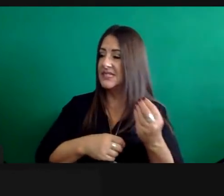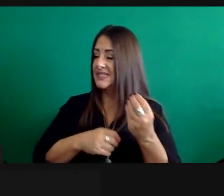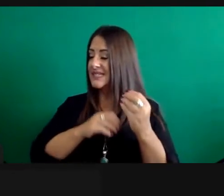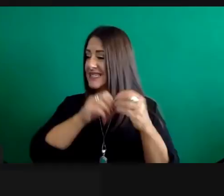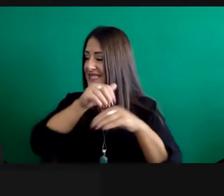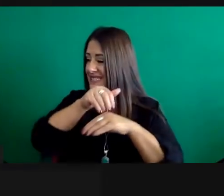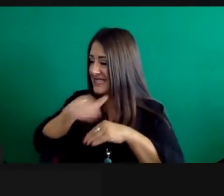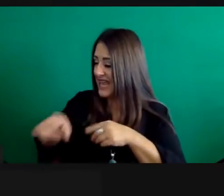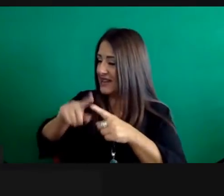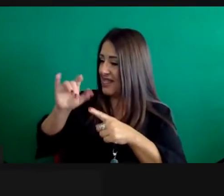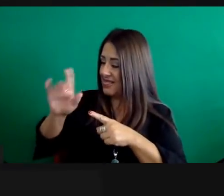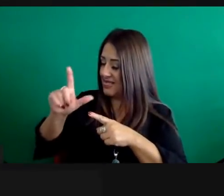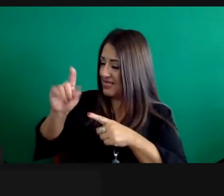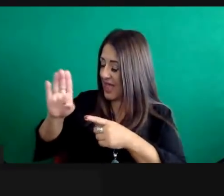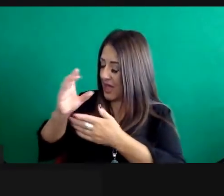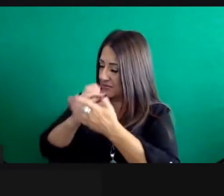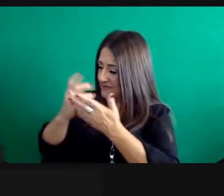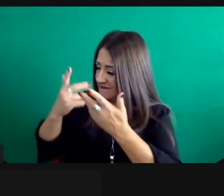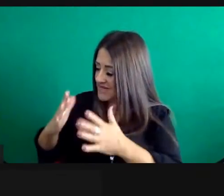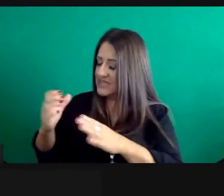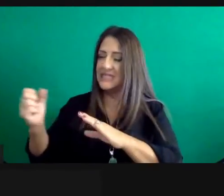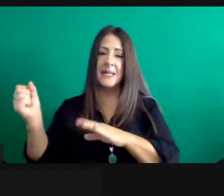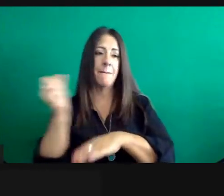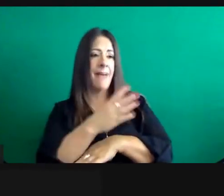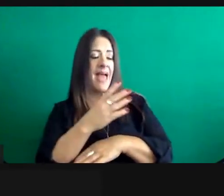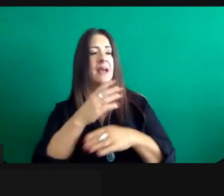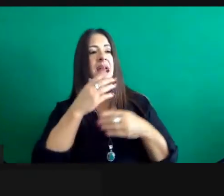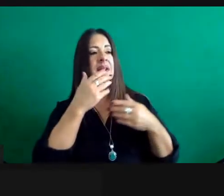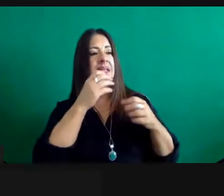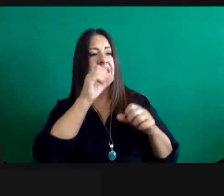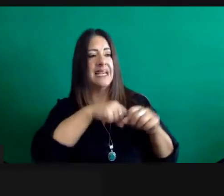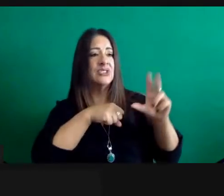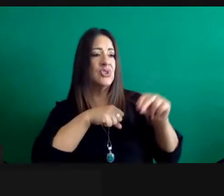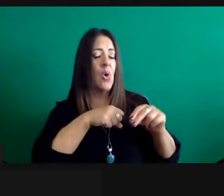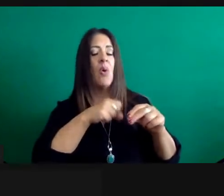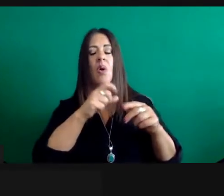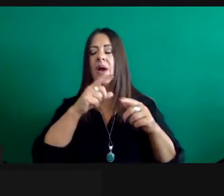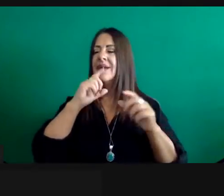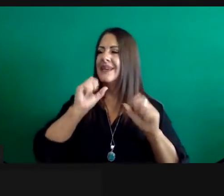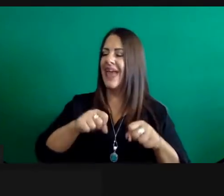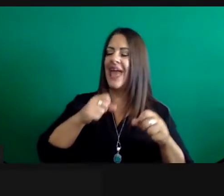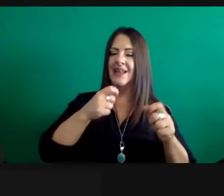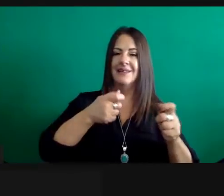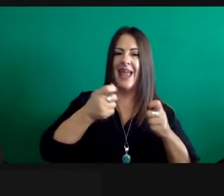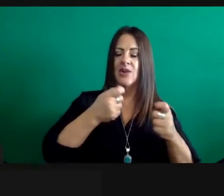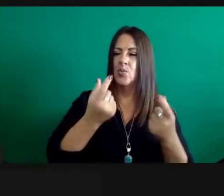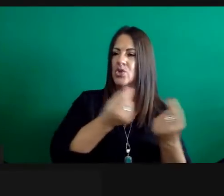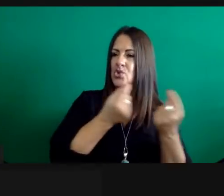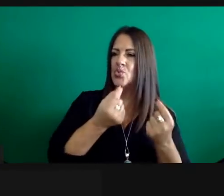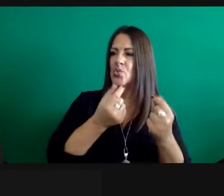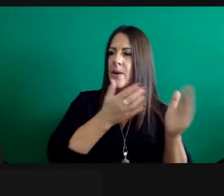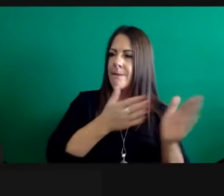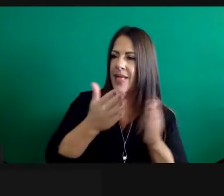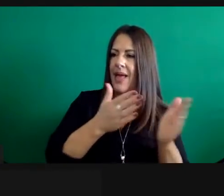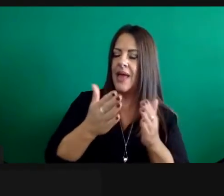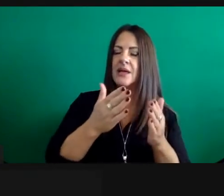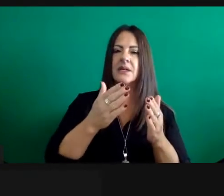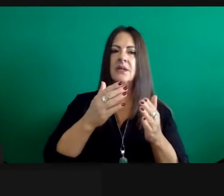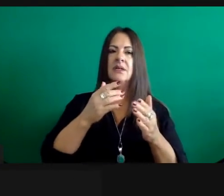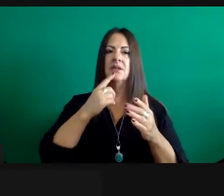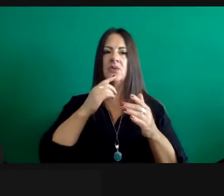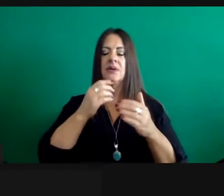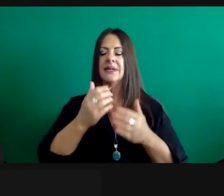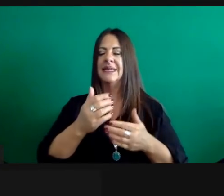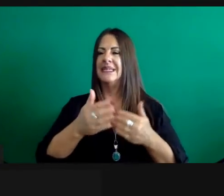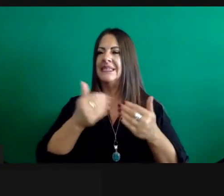them, and get this surge under control. I think that California certainly, because of our work, is in better shape than